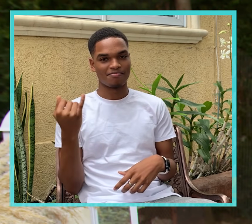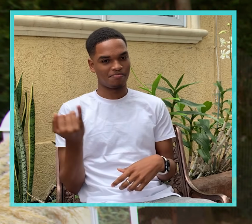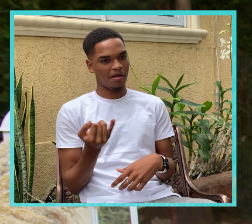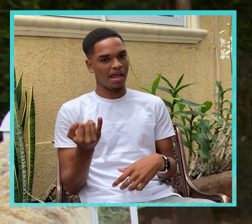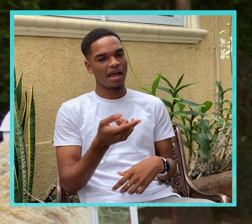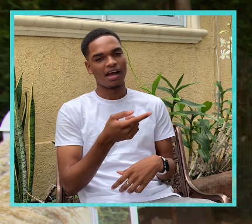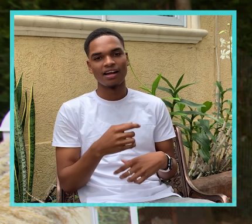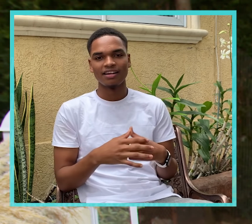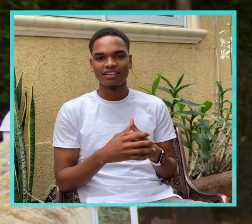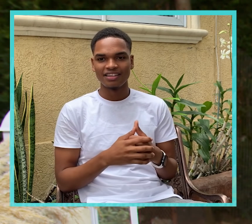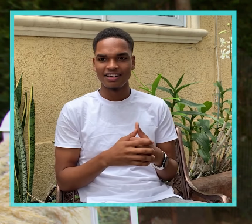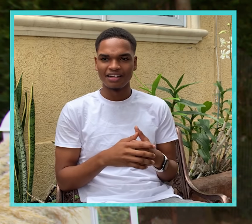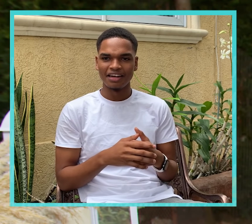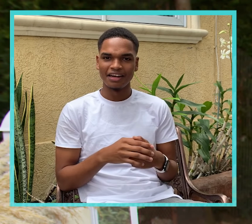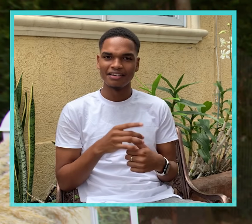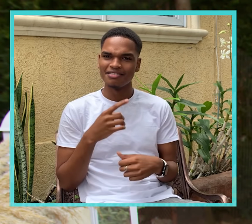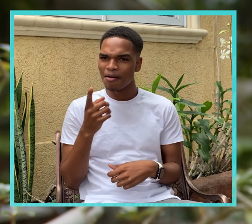Oh, wicked.